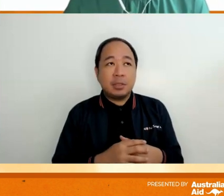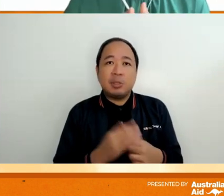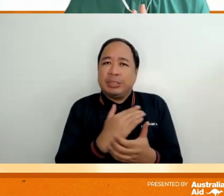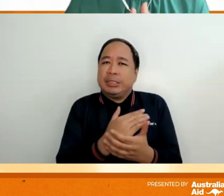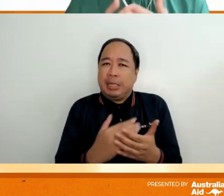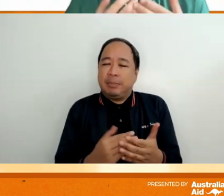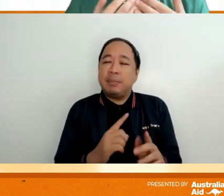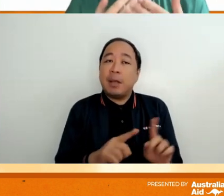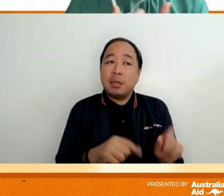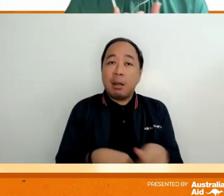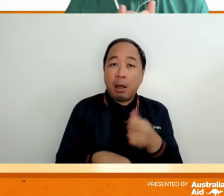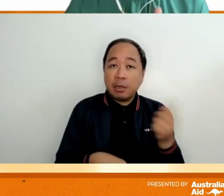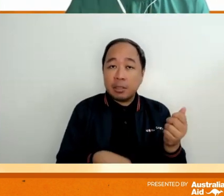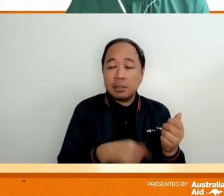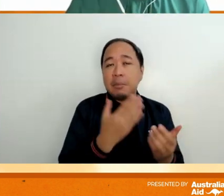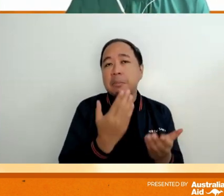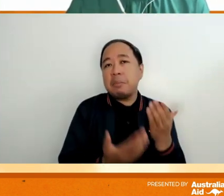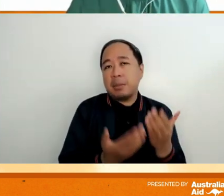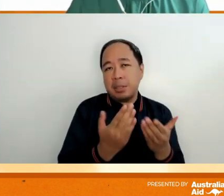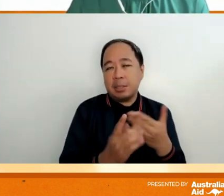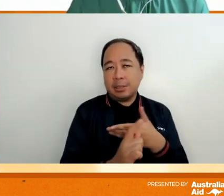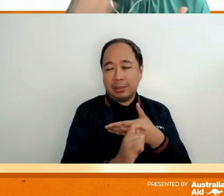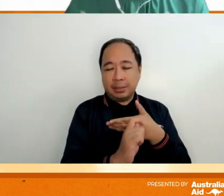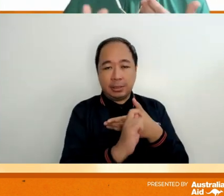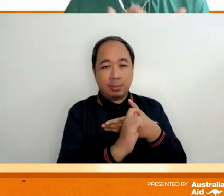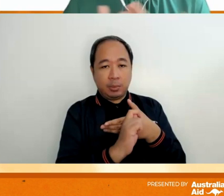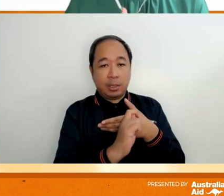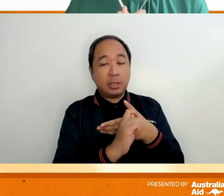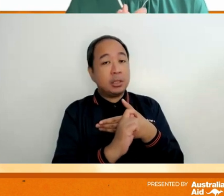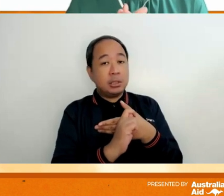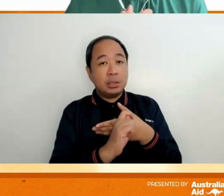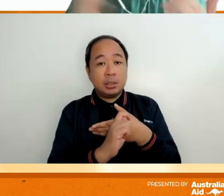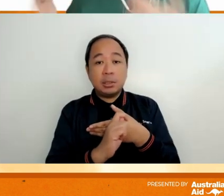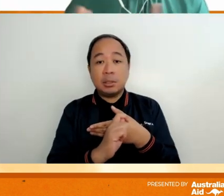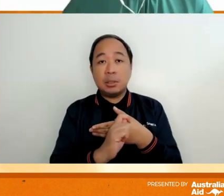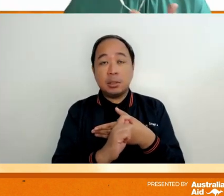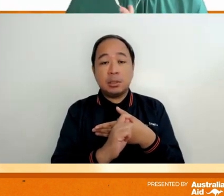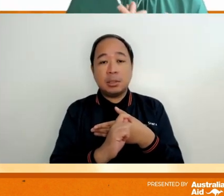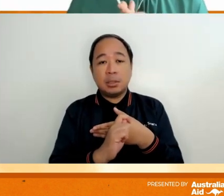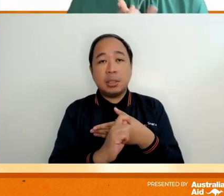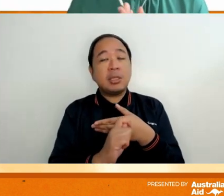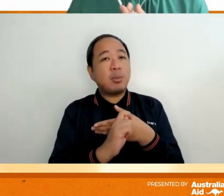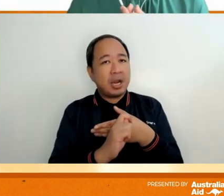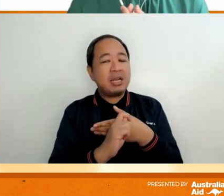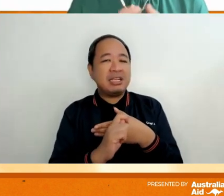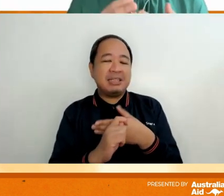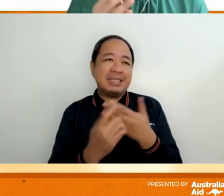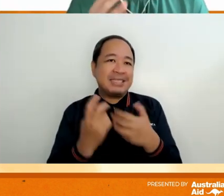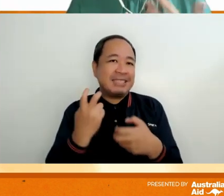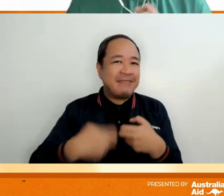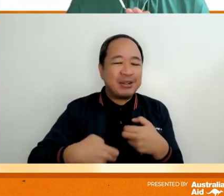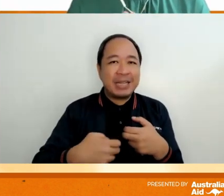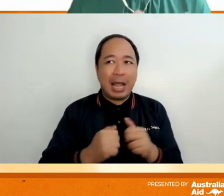others, they may temporarily have trouble coping, no? But they soon return to normal